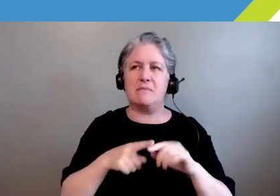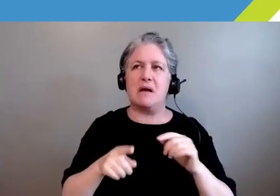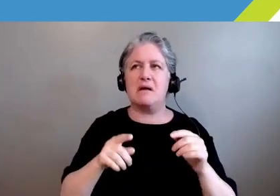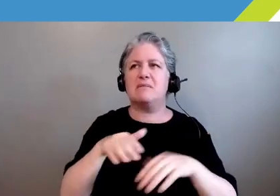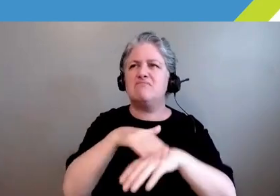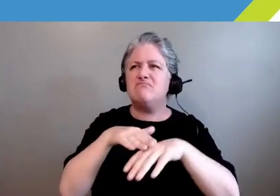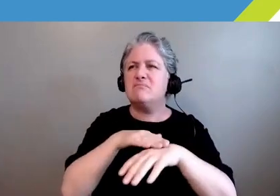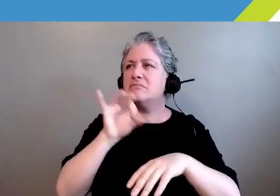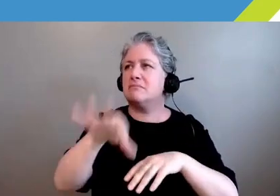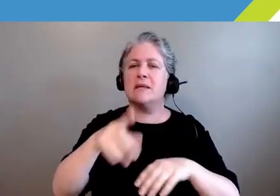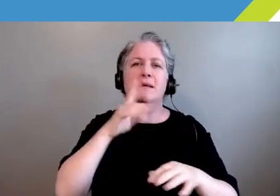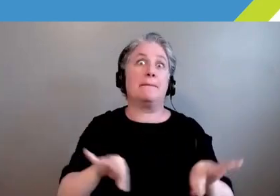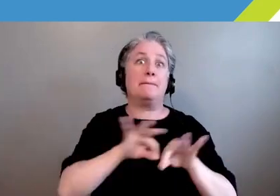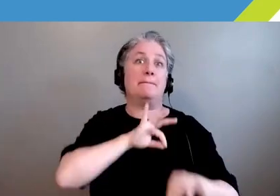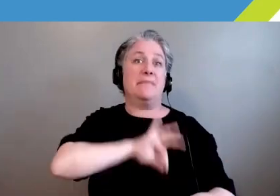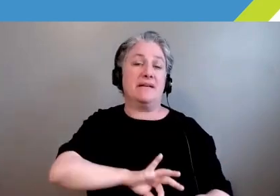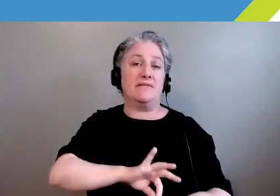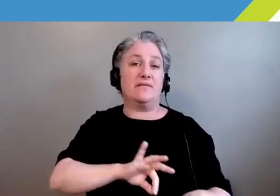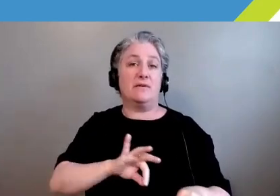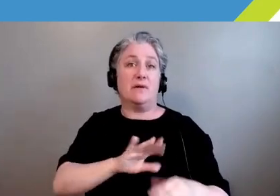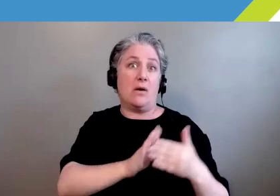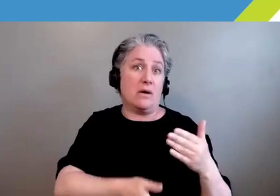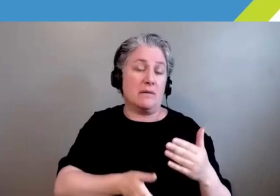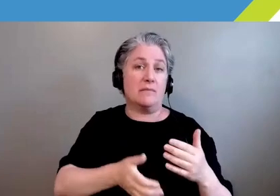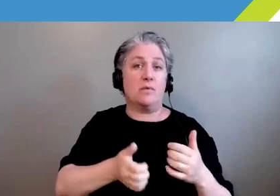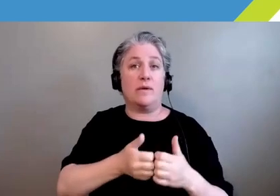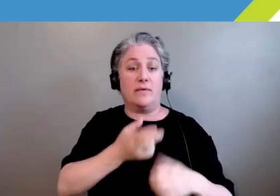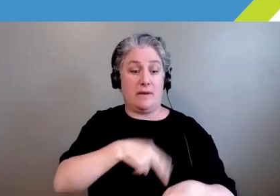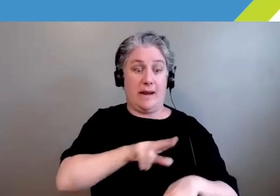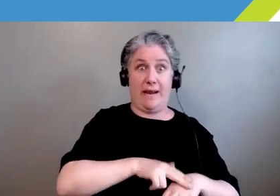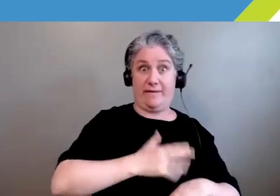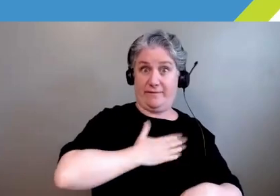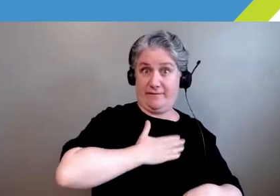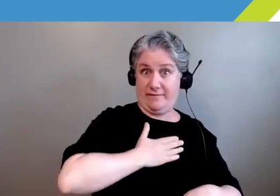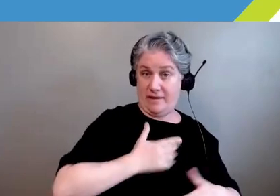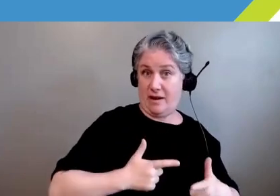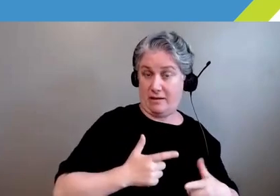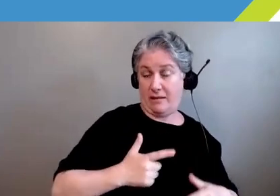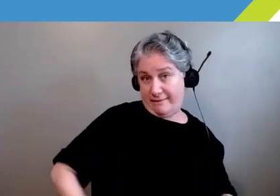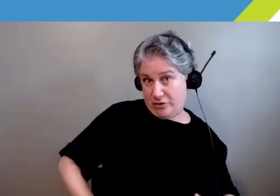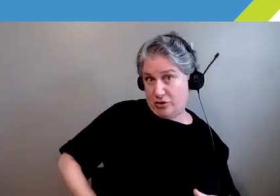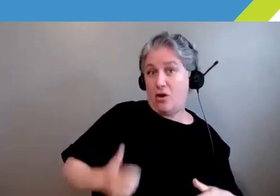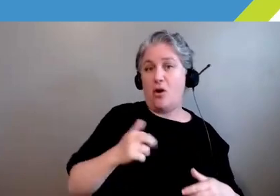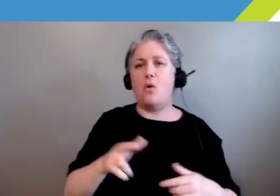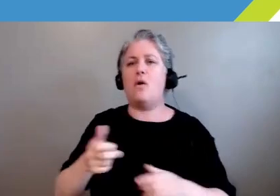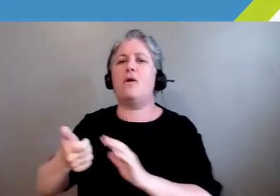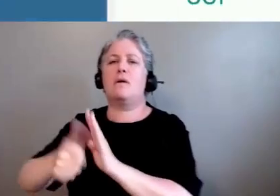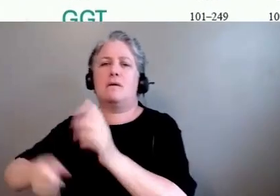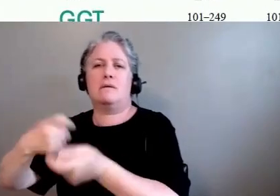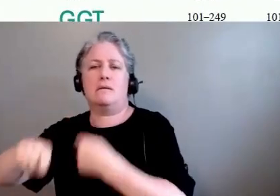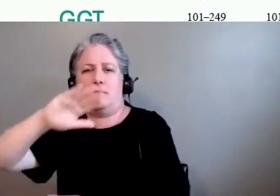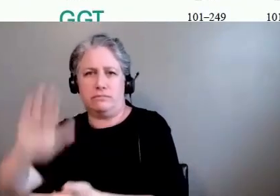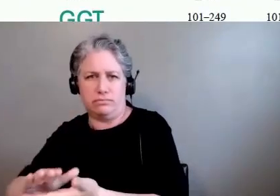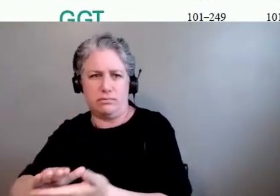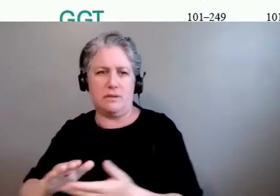a meaningful outcome, which was survival with native liver or essentially not needing a liver transplant. So these are the items that figure into the SCOPE